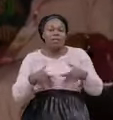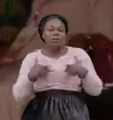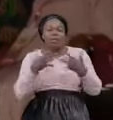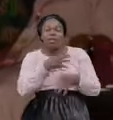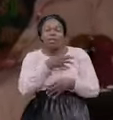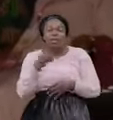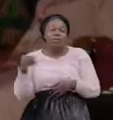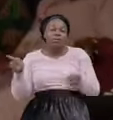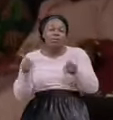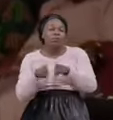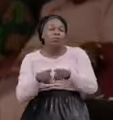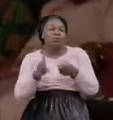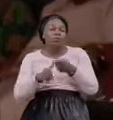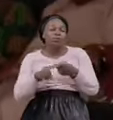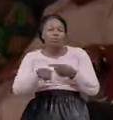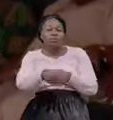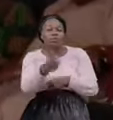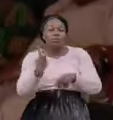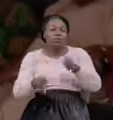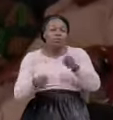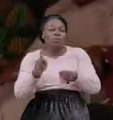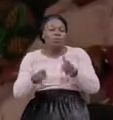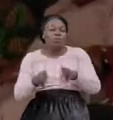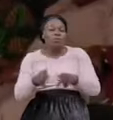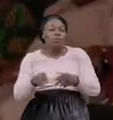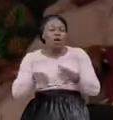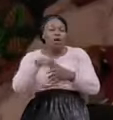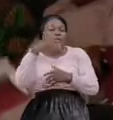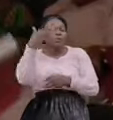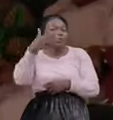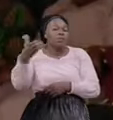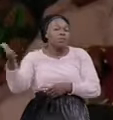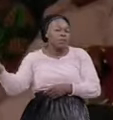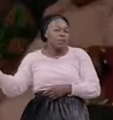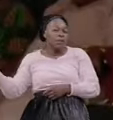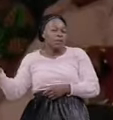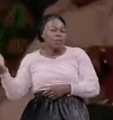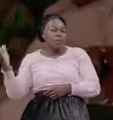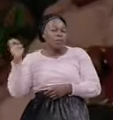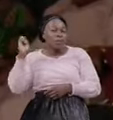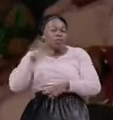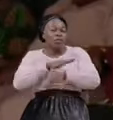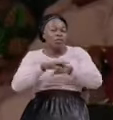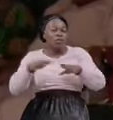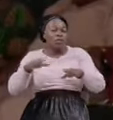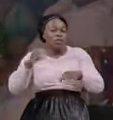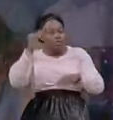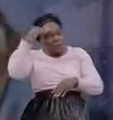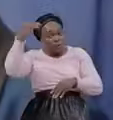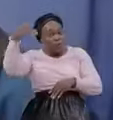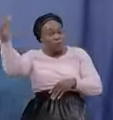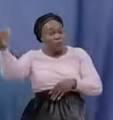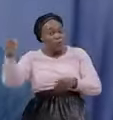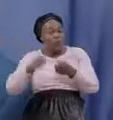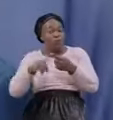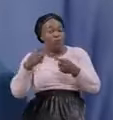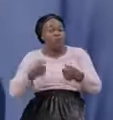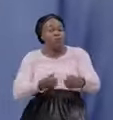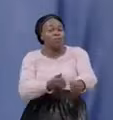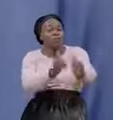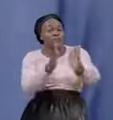And because I'm an example to my followers and the people out there, I do not subject my followers to public